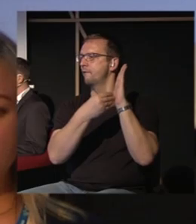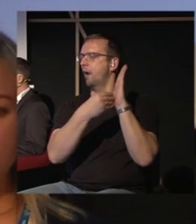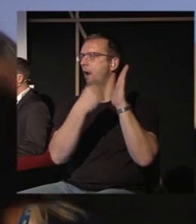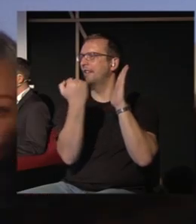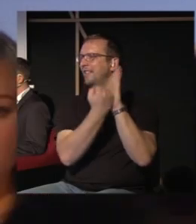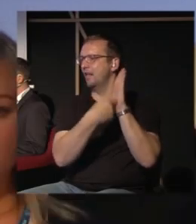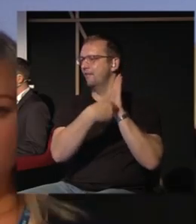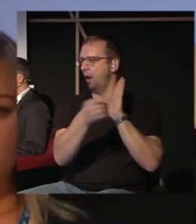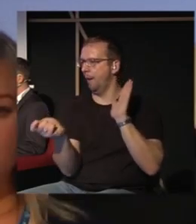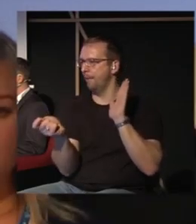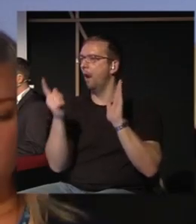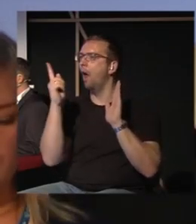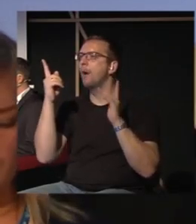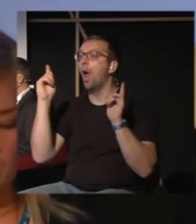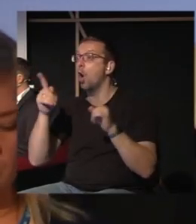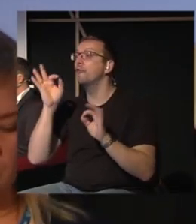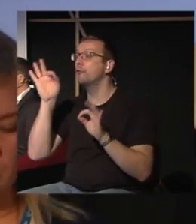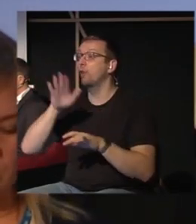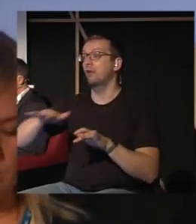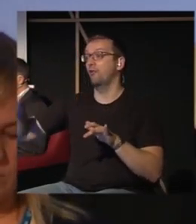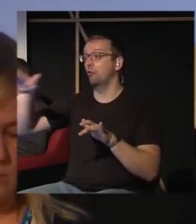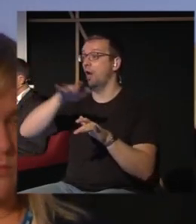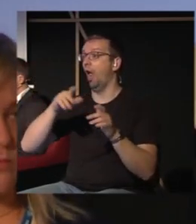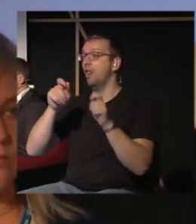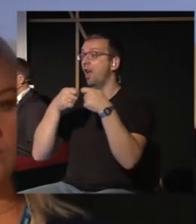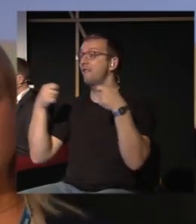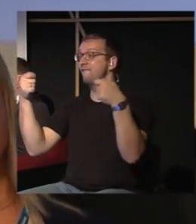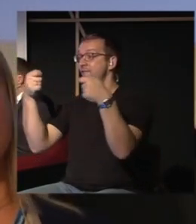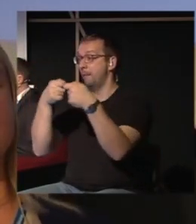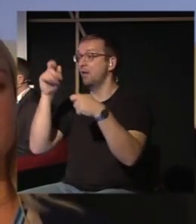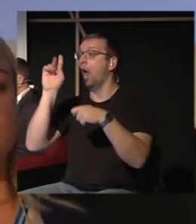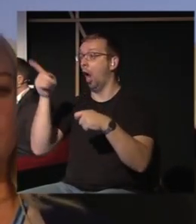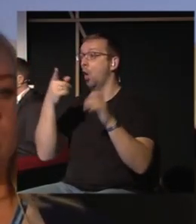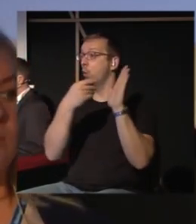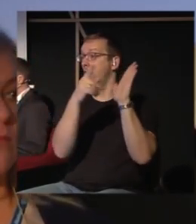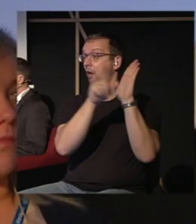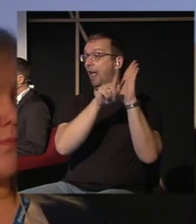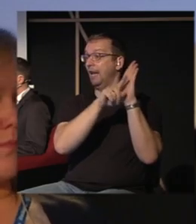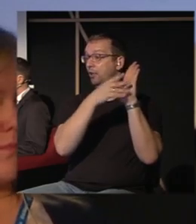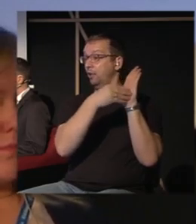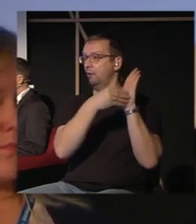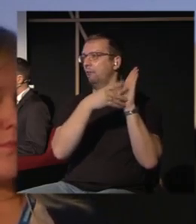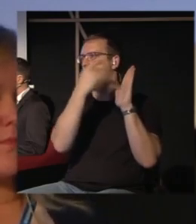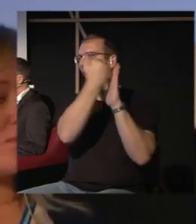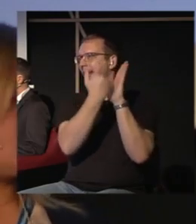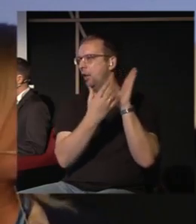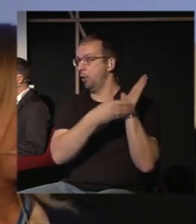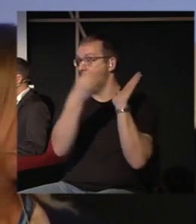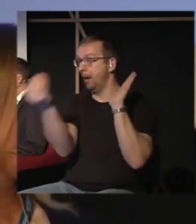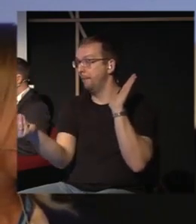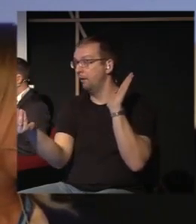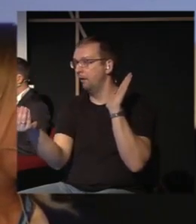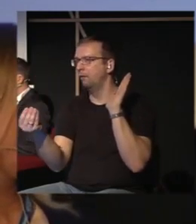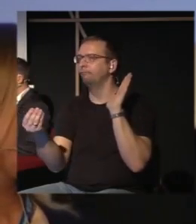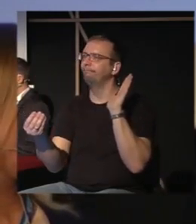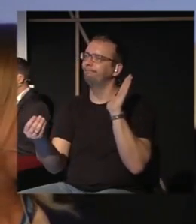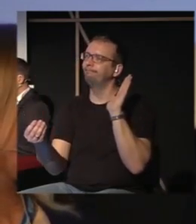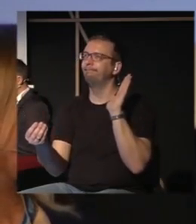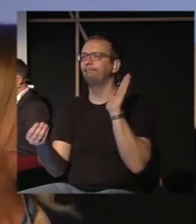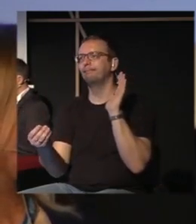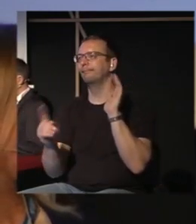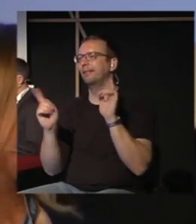it's implemented by the national associations on the clubs. We don't actually have any, how do you say, we cannot impose this